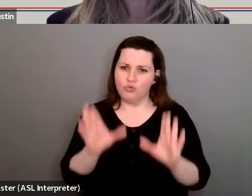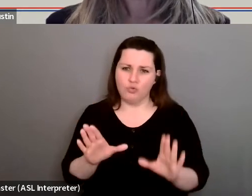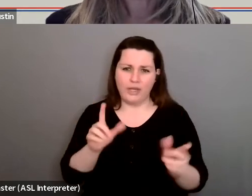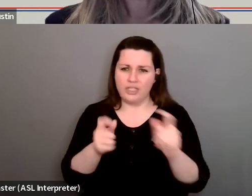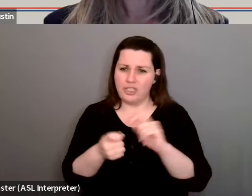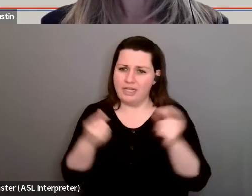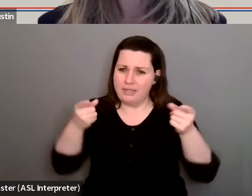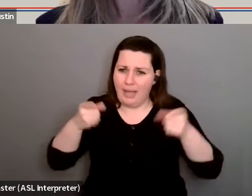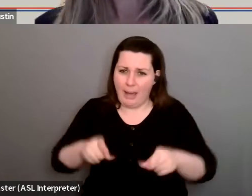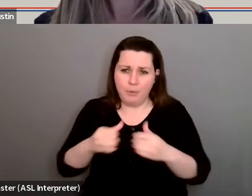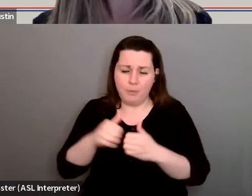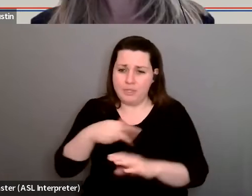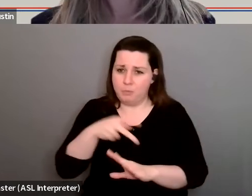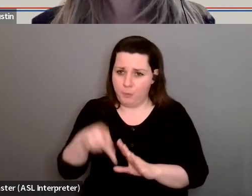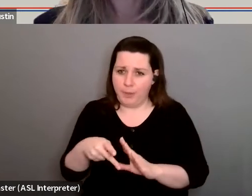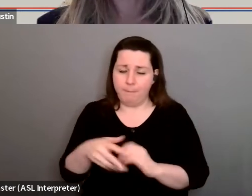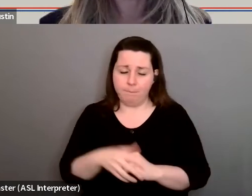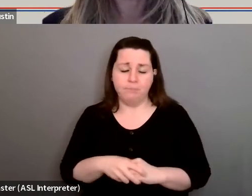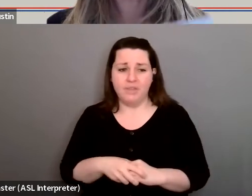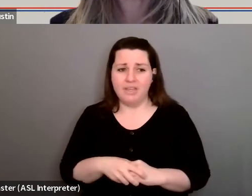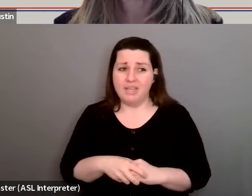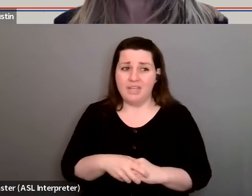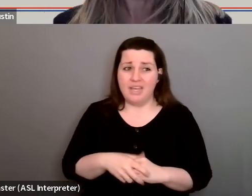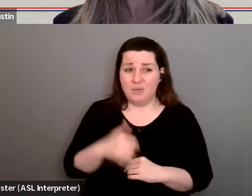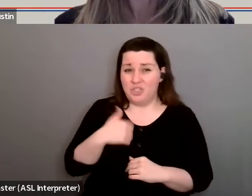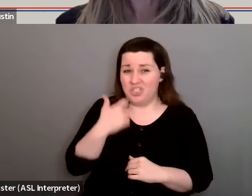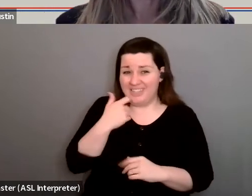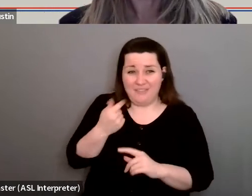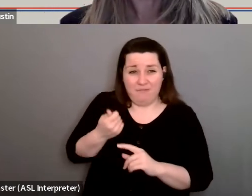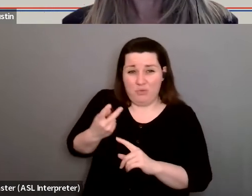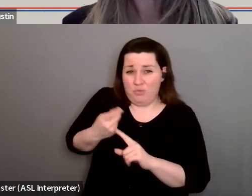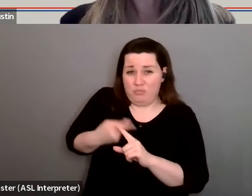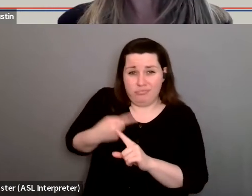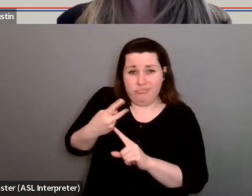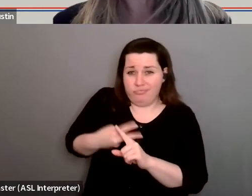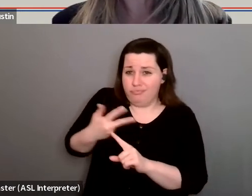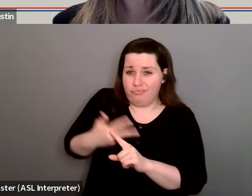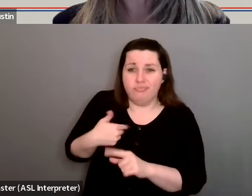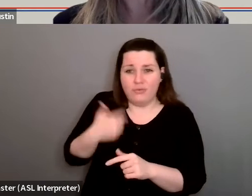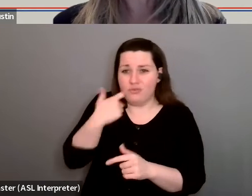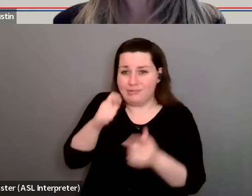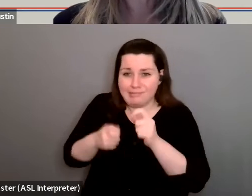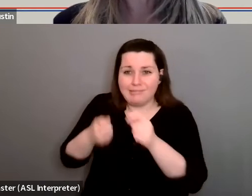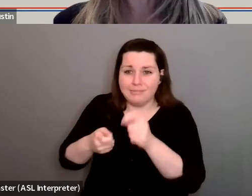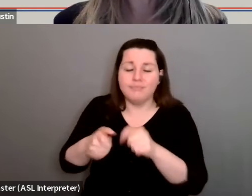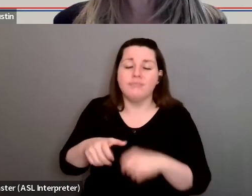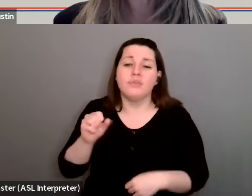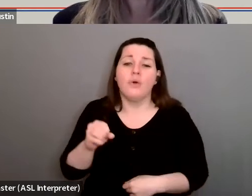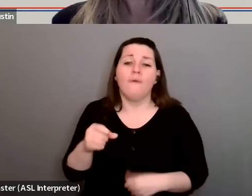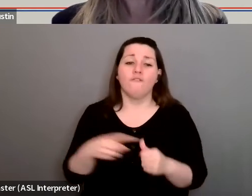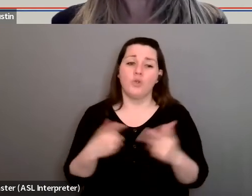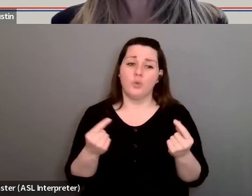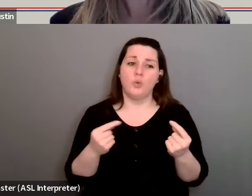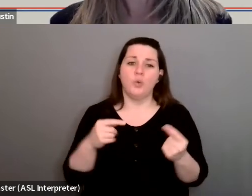program in the last few months. So the first thing we want to do, though, is share the